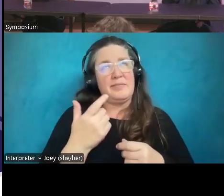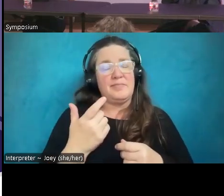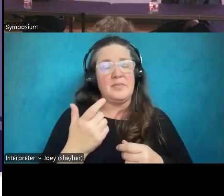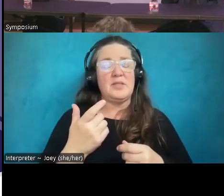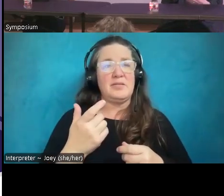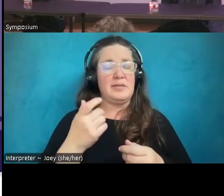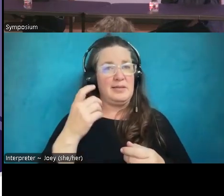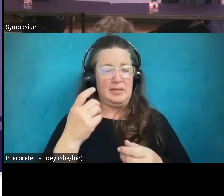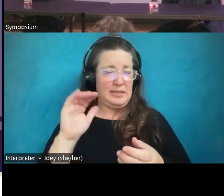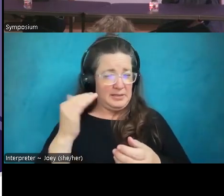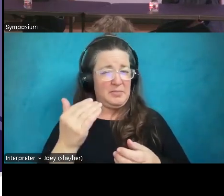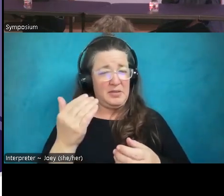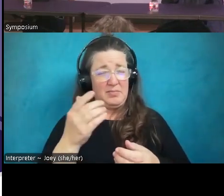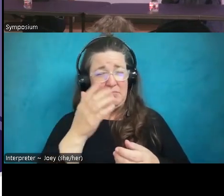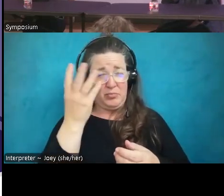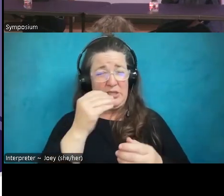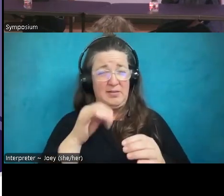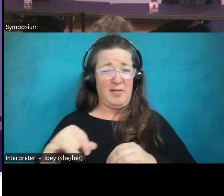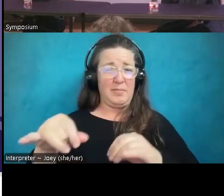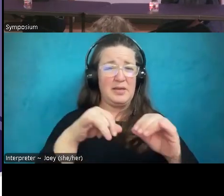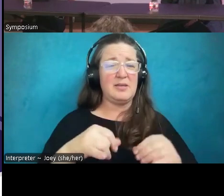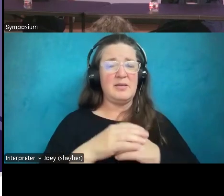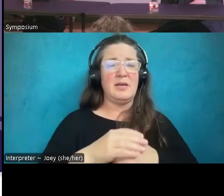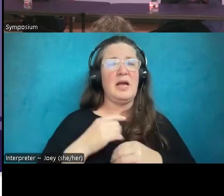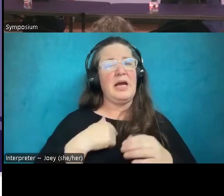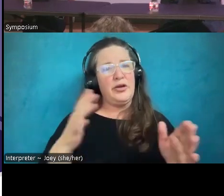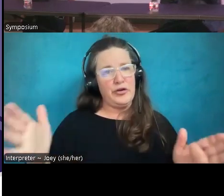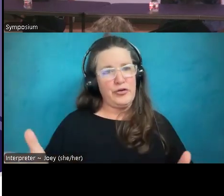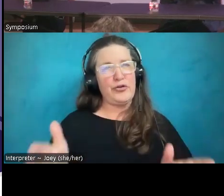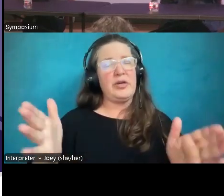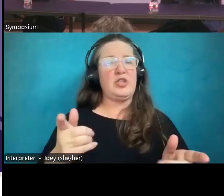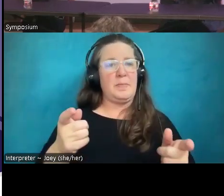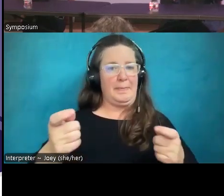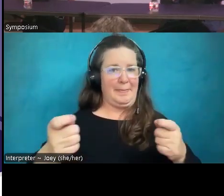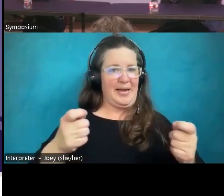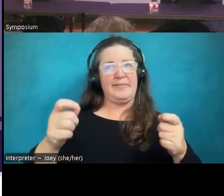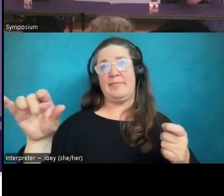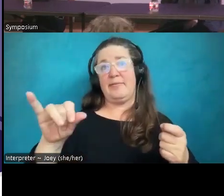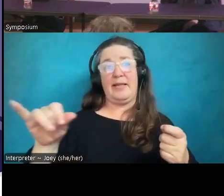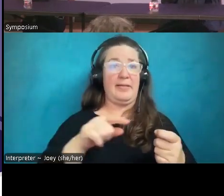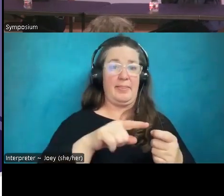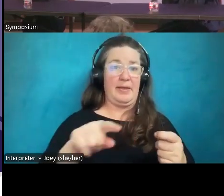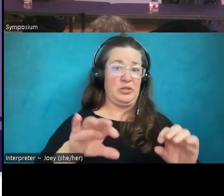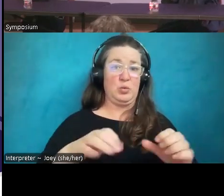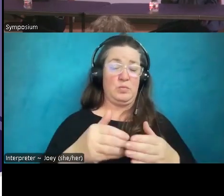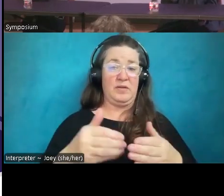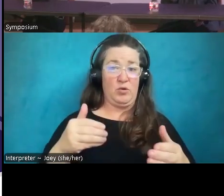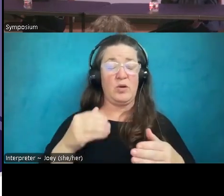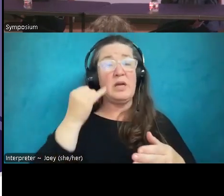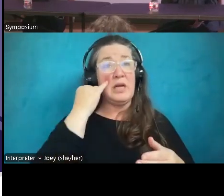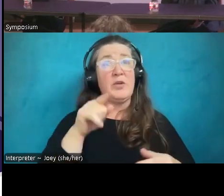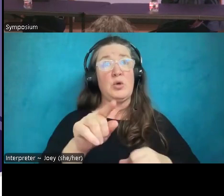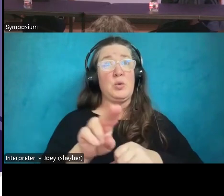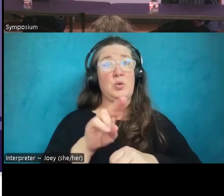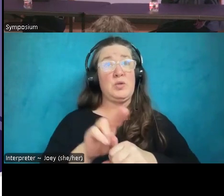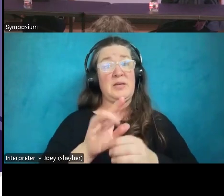before. So if you were on a medication for ADHD, this is, of course, with physician approval, don't stop taking it. If